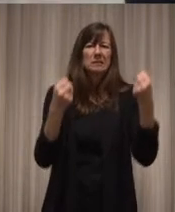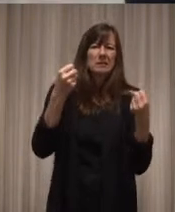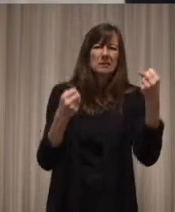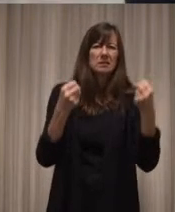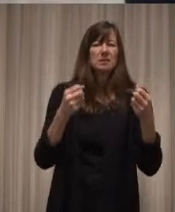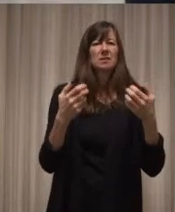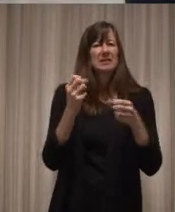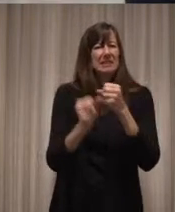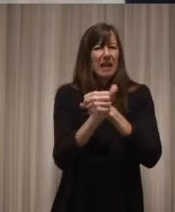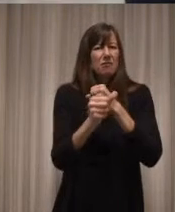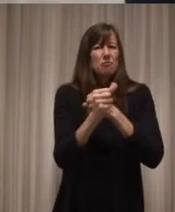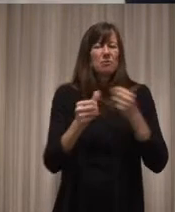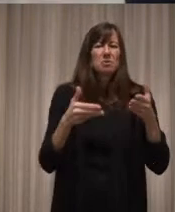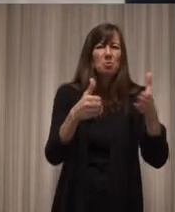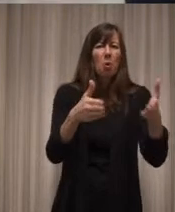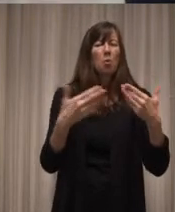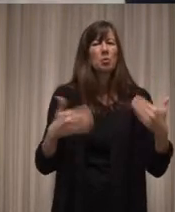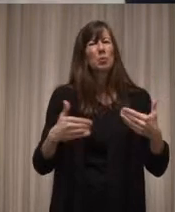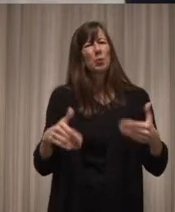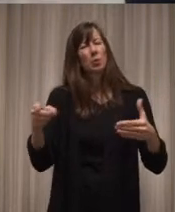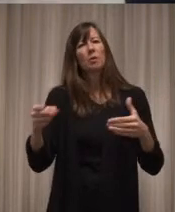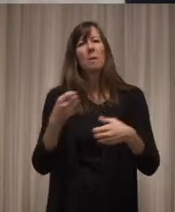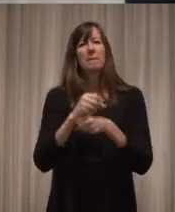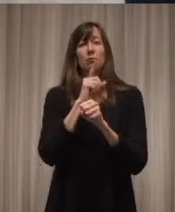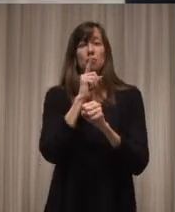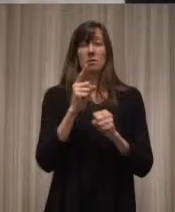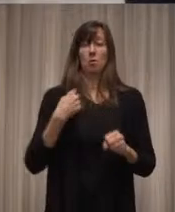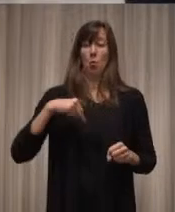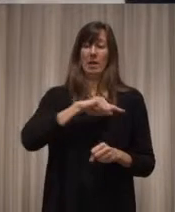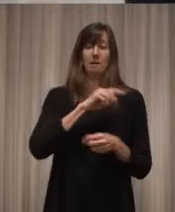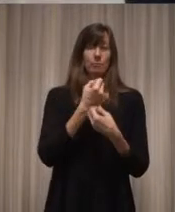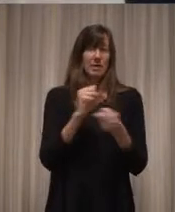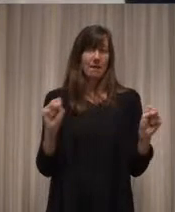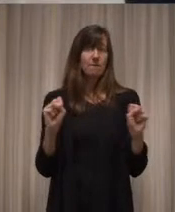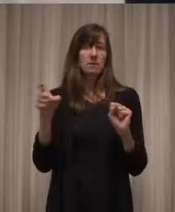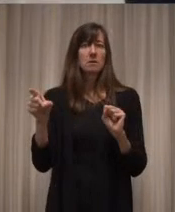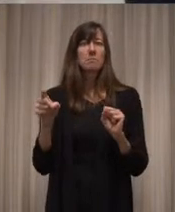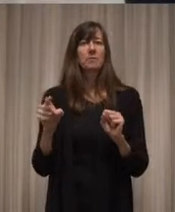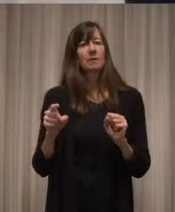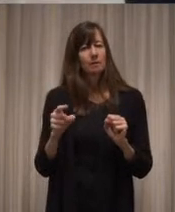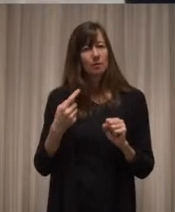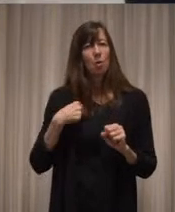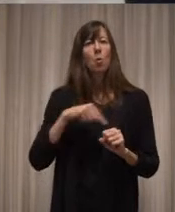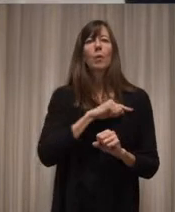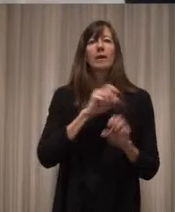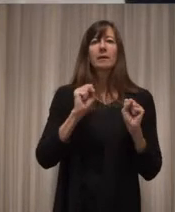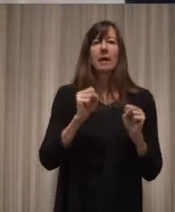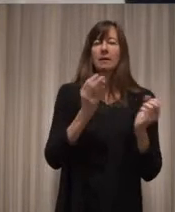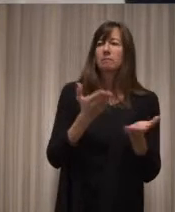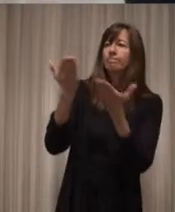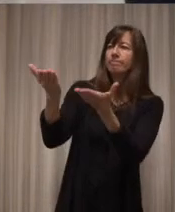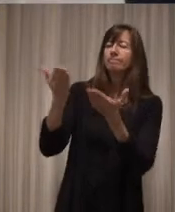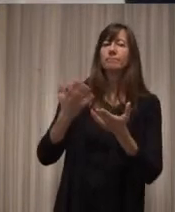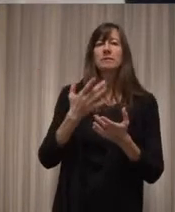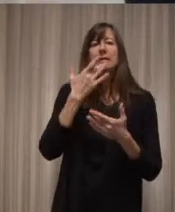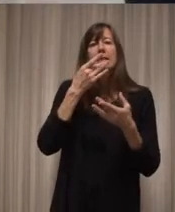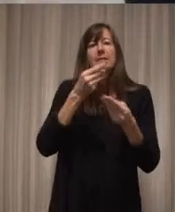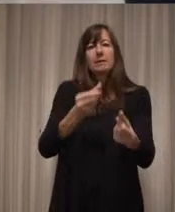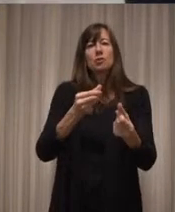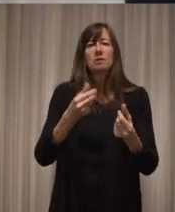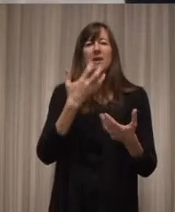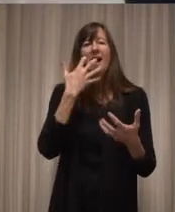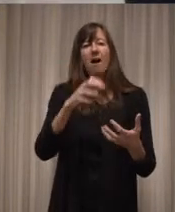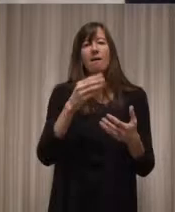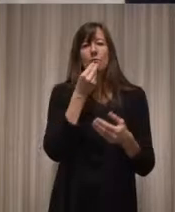roads, making sure that we're all safe. So the least we can do is get them some delicious hot food. And I want to thank